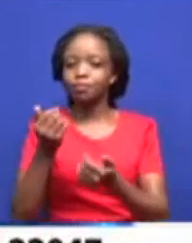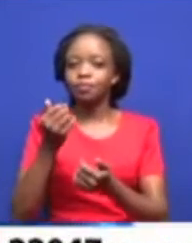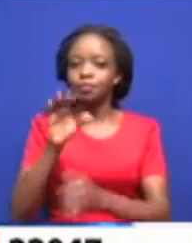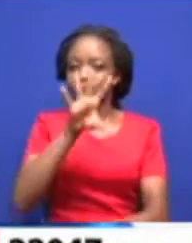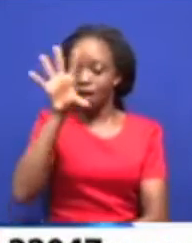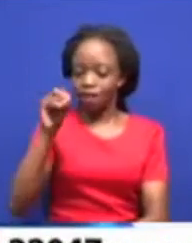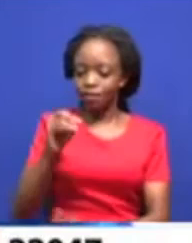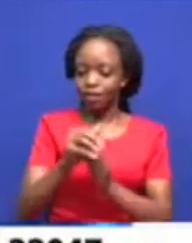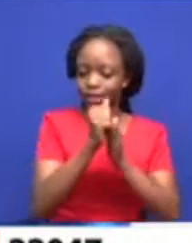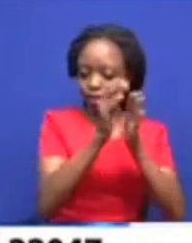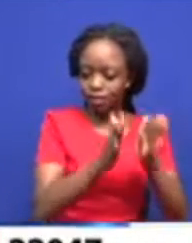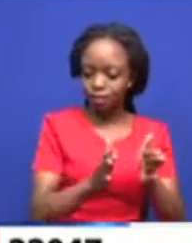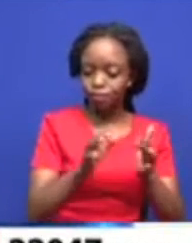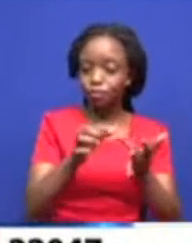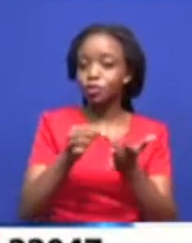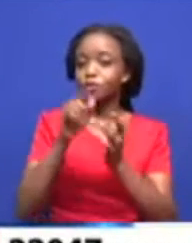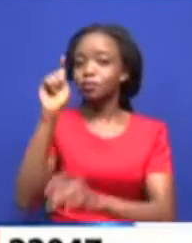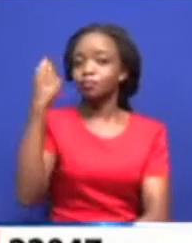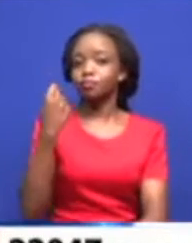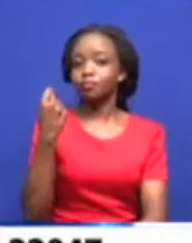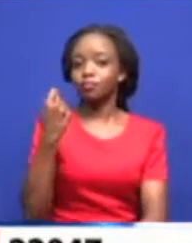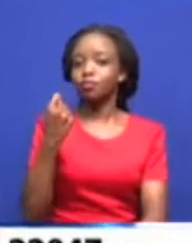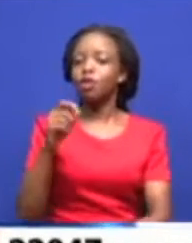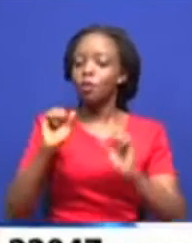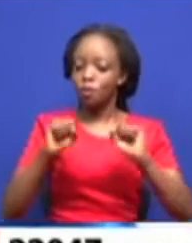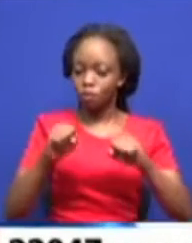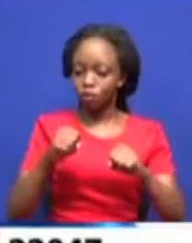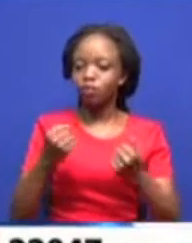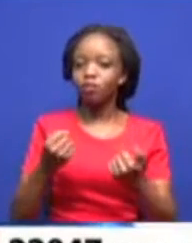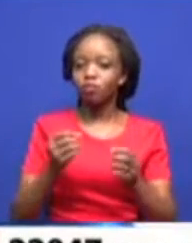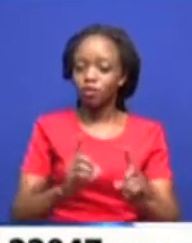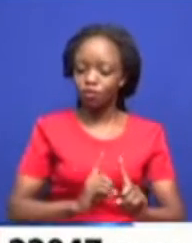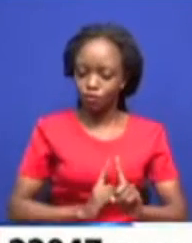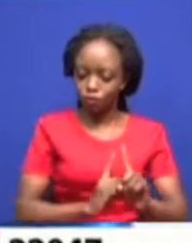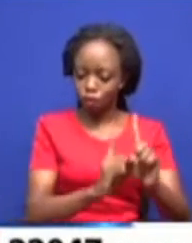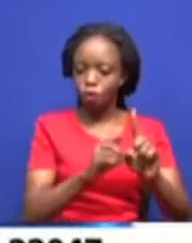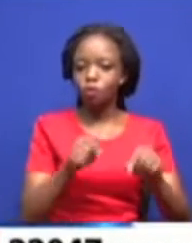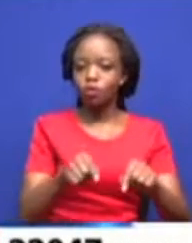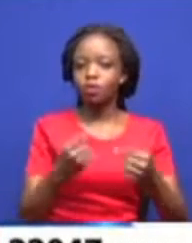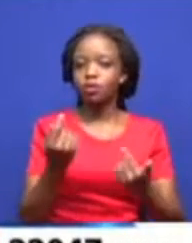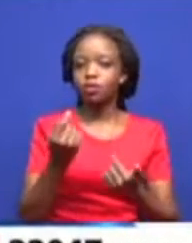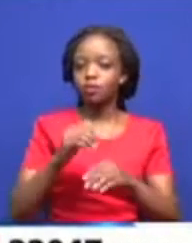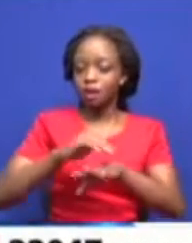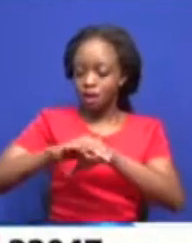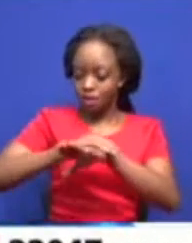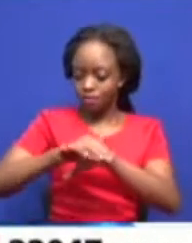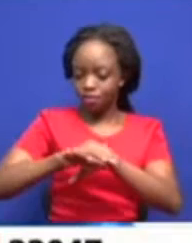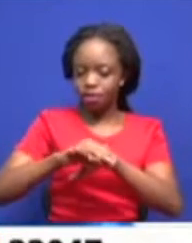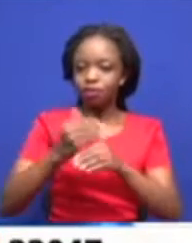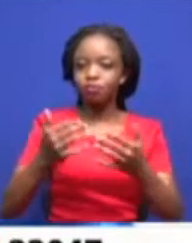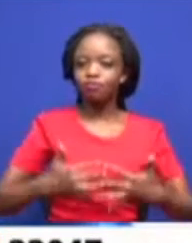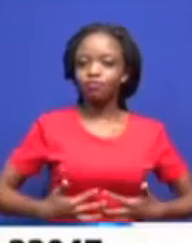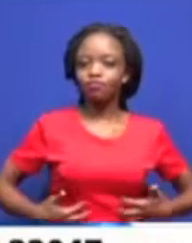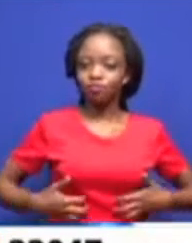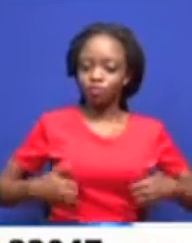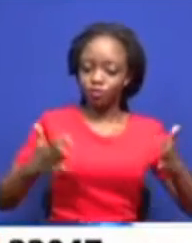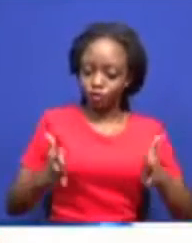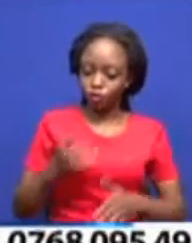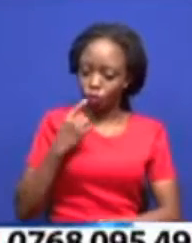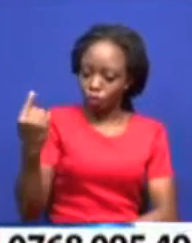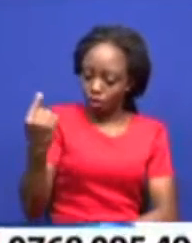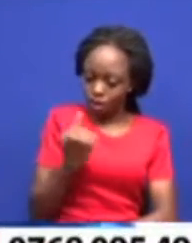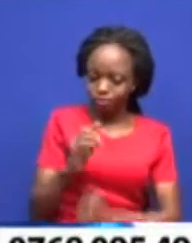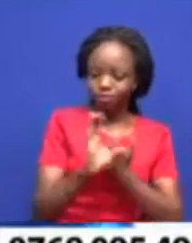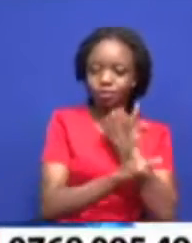you know, basically, especially Kenya, they will give those fellow African, you know, refugees who come to these